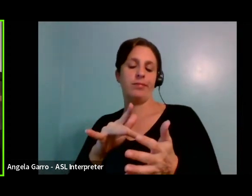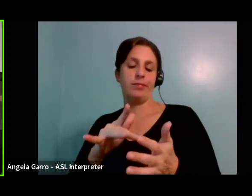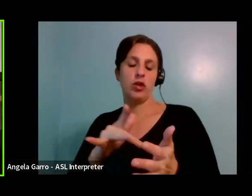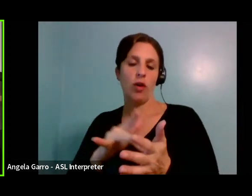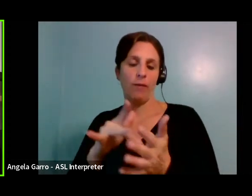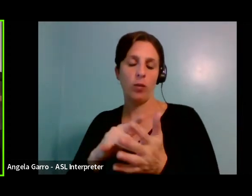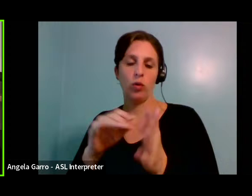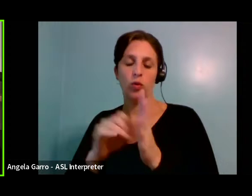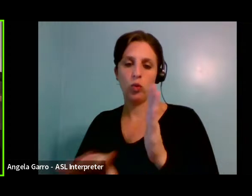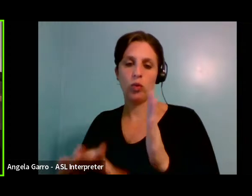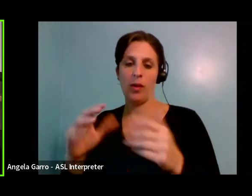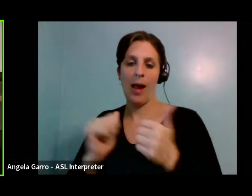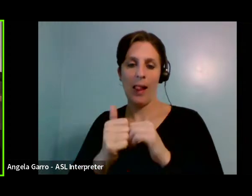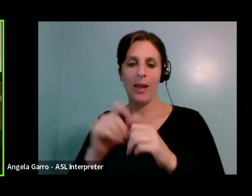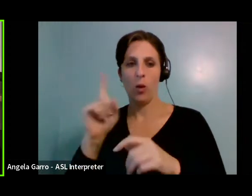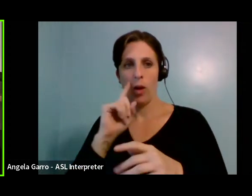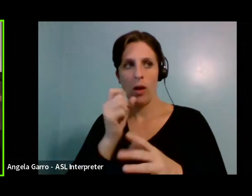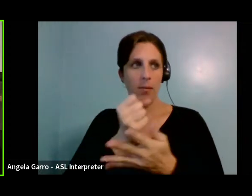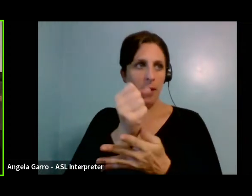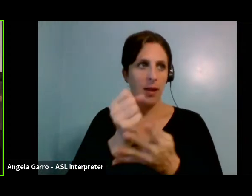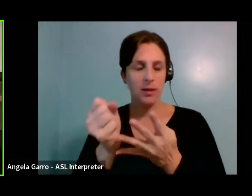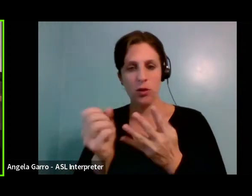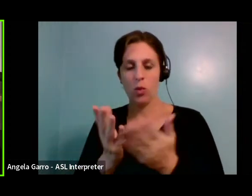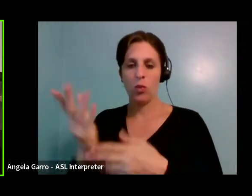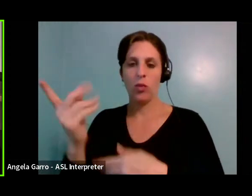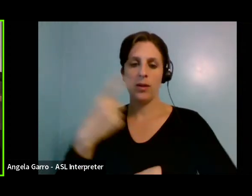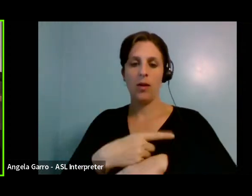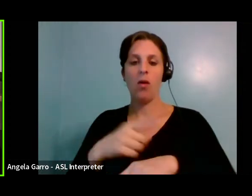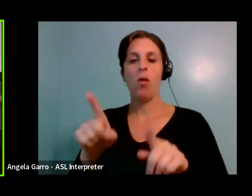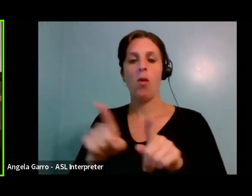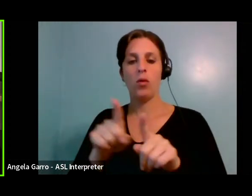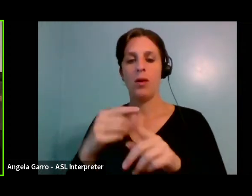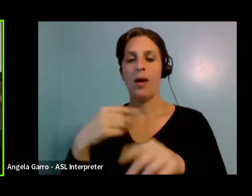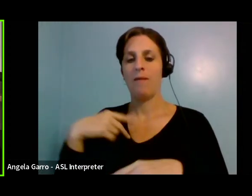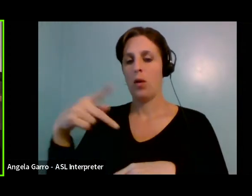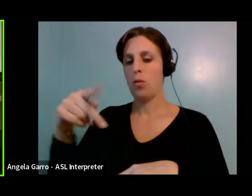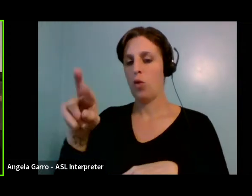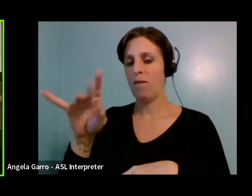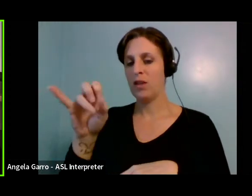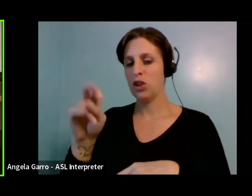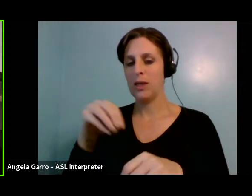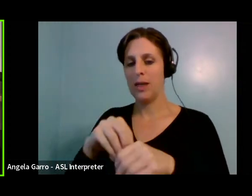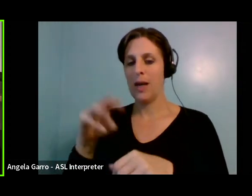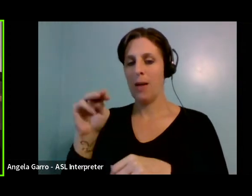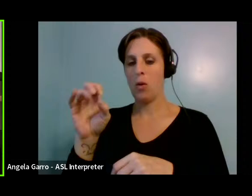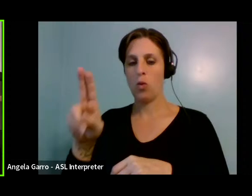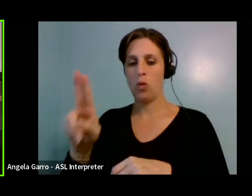day. We also had a provision in the MOU, and this was really to support